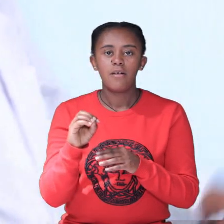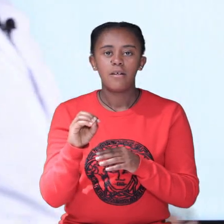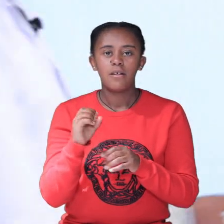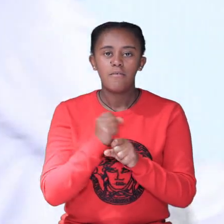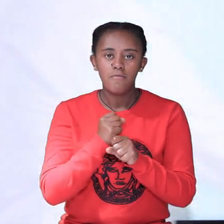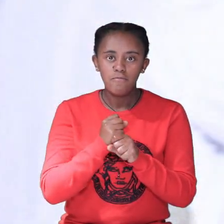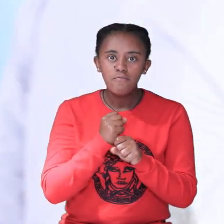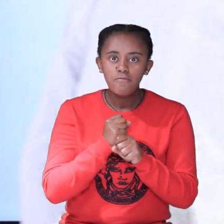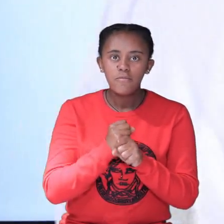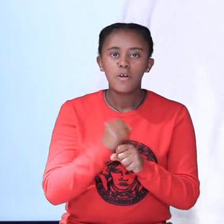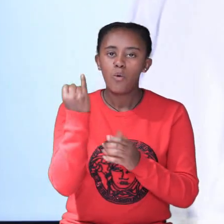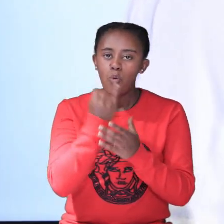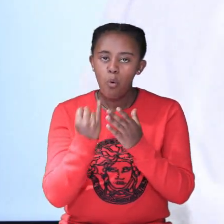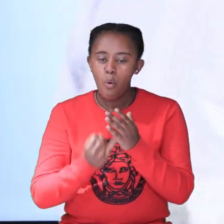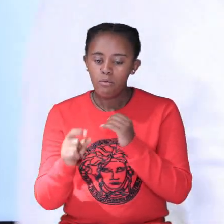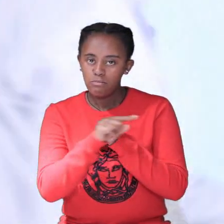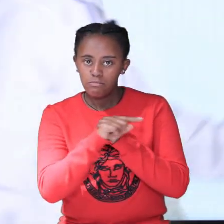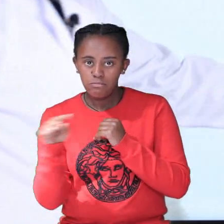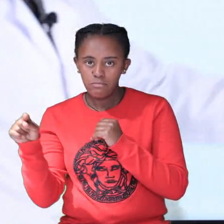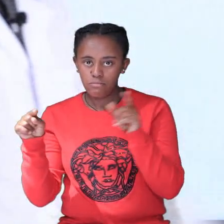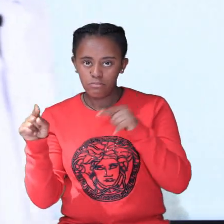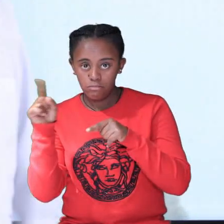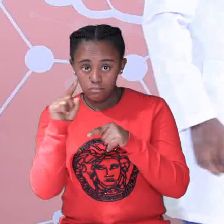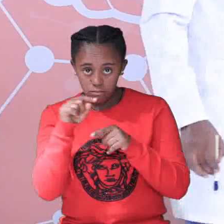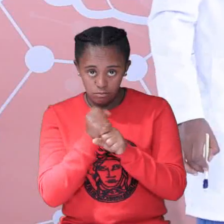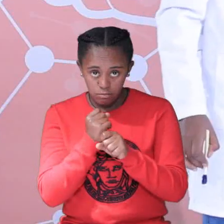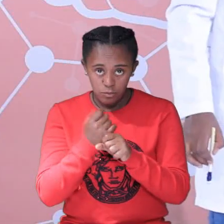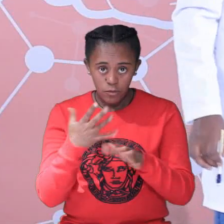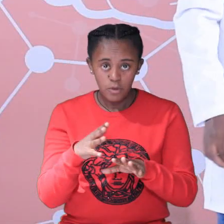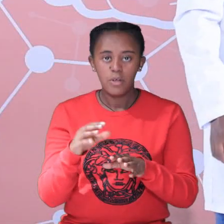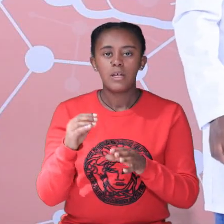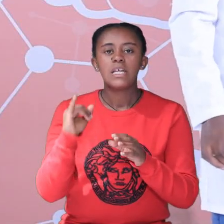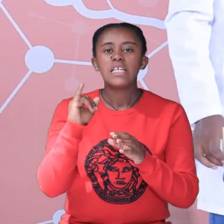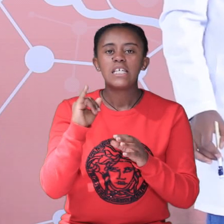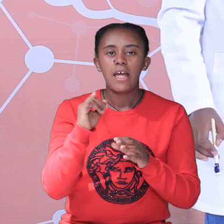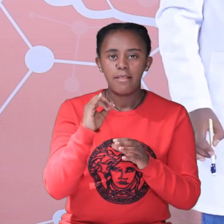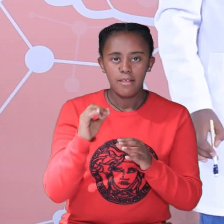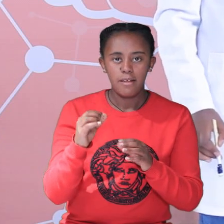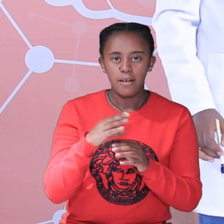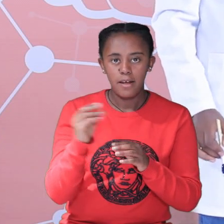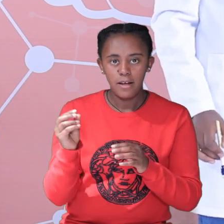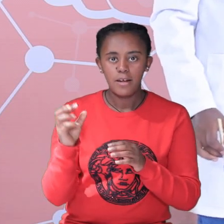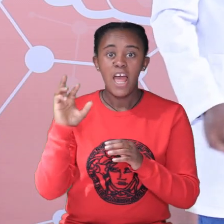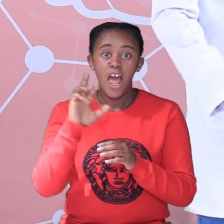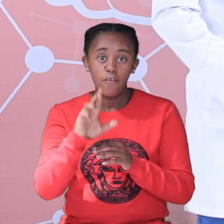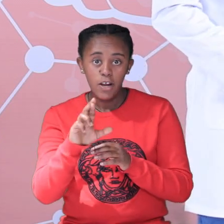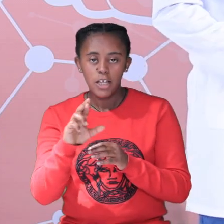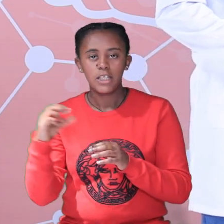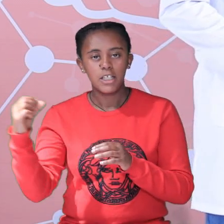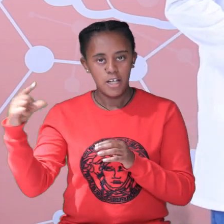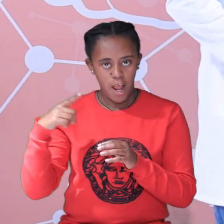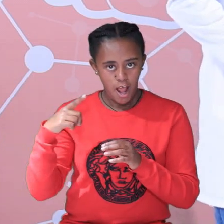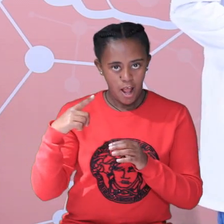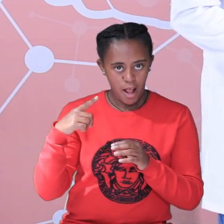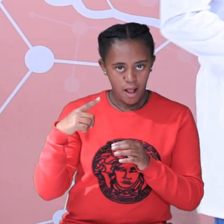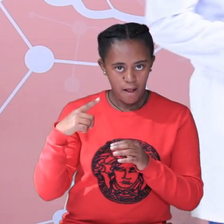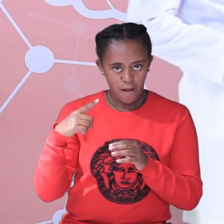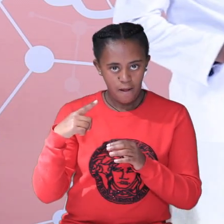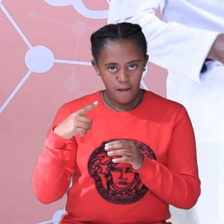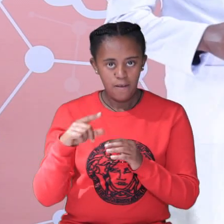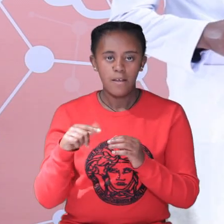Please, student, please try this question. Example 3. A ray of light strikes the surface of a mirror at an angle